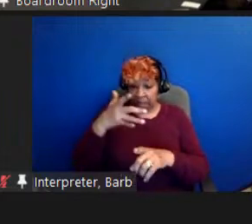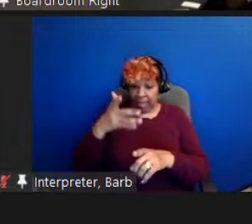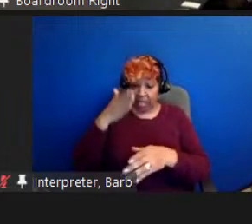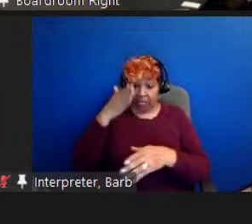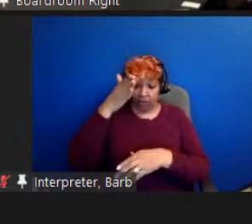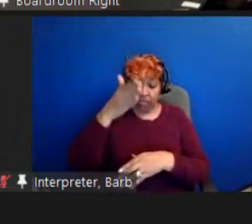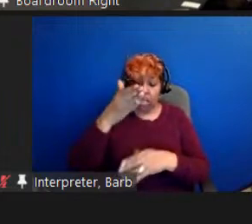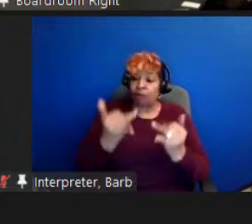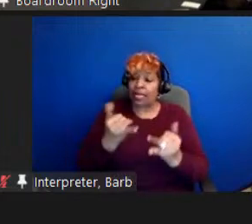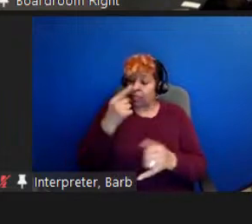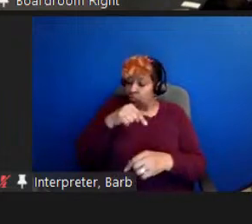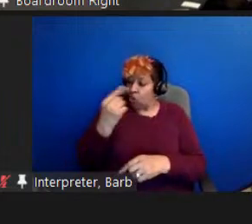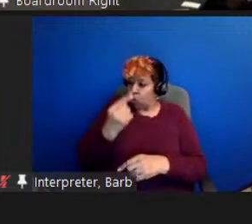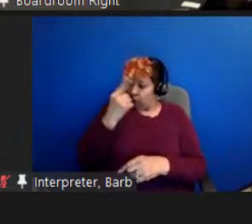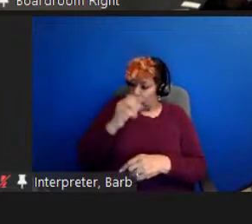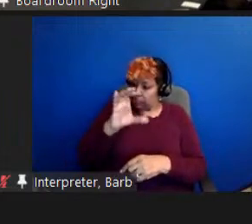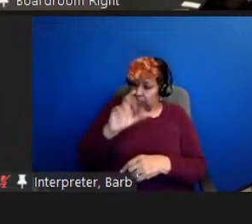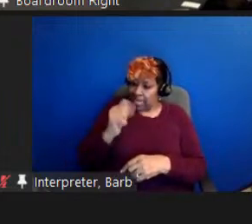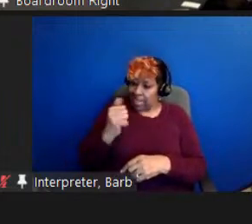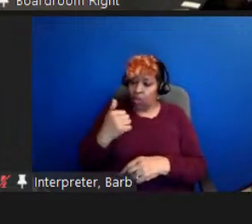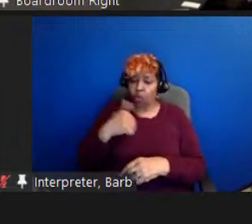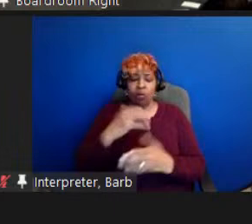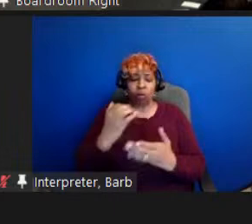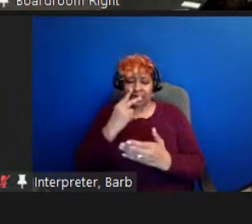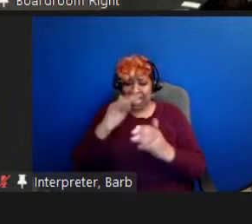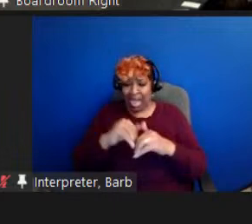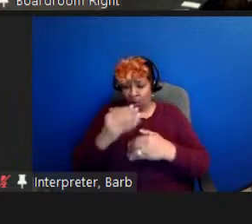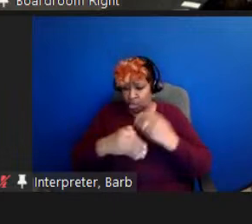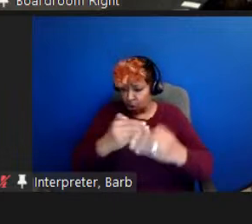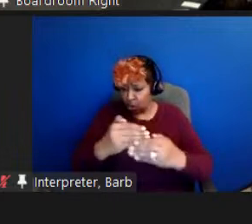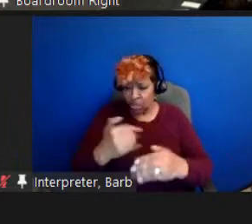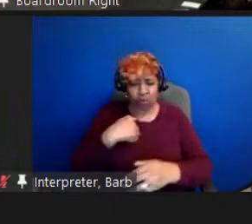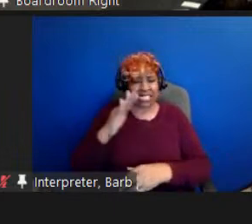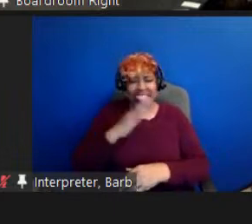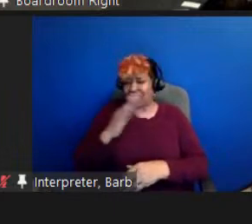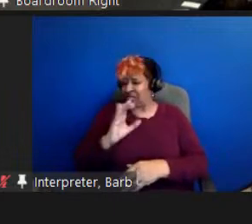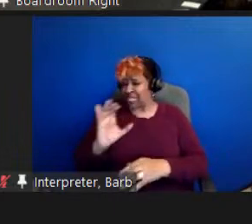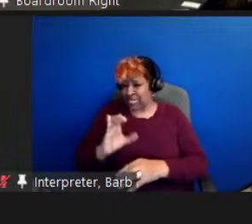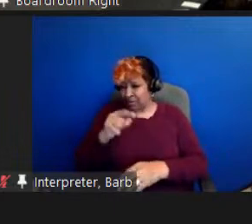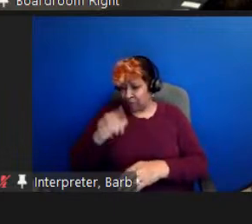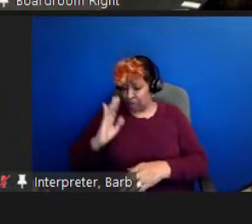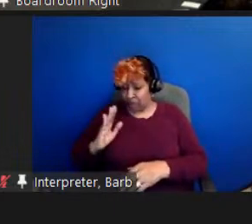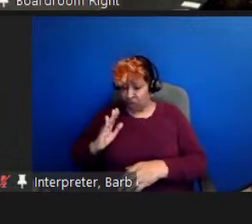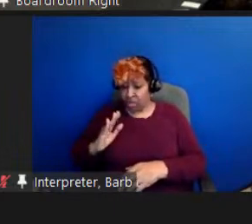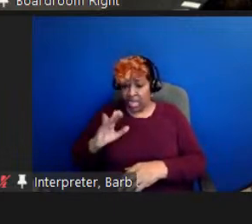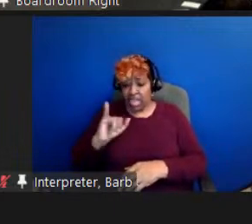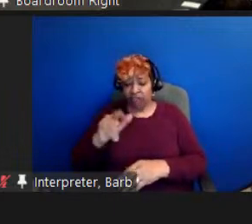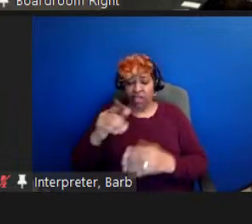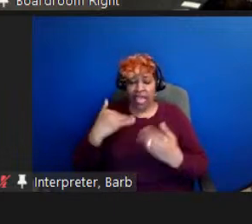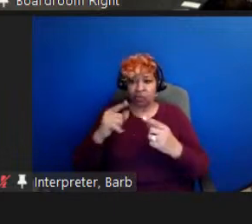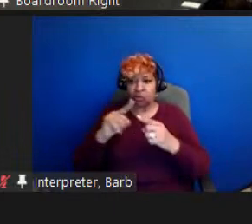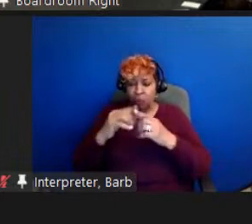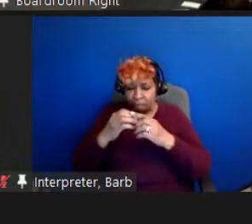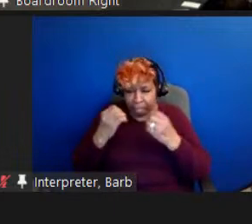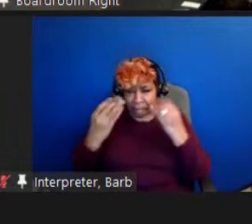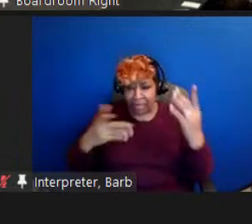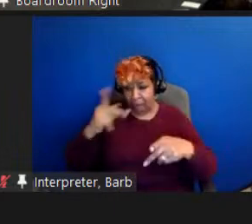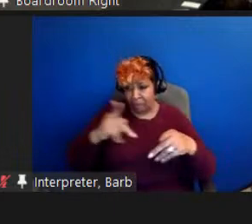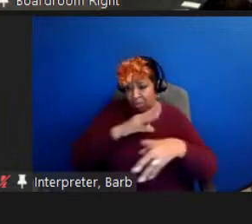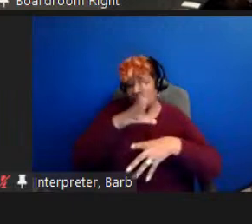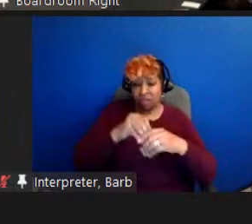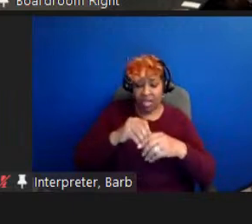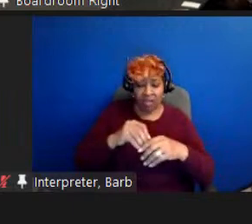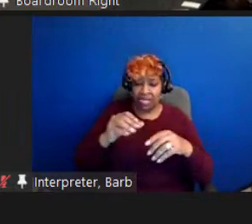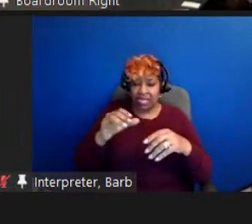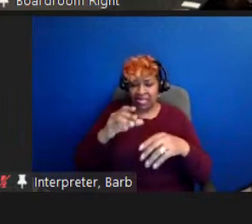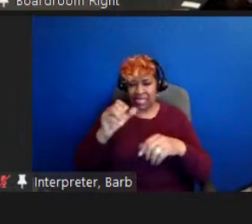just for CTA. We want to see how it goes. We've never done this before. So there's always when you put too many cooks in a kitchen, it gets a little, can get a